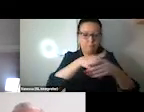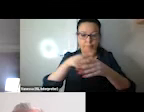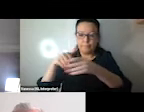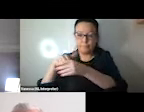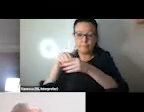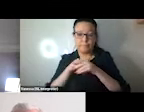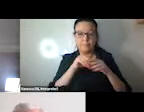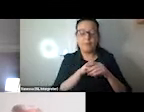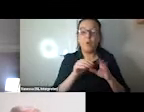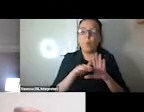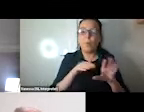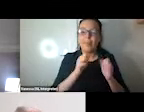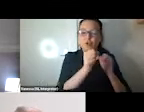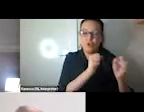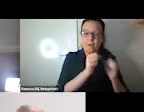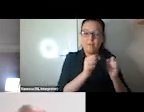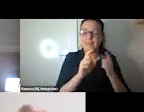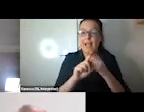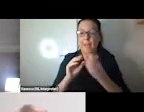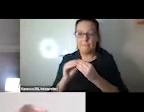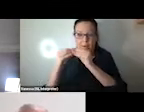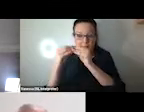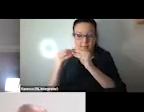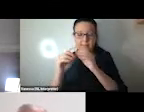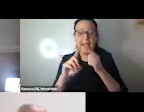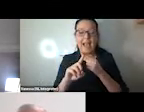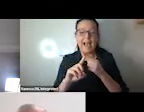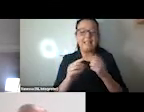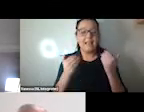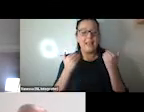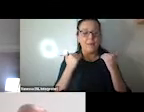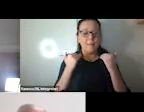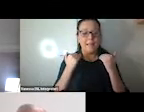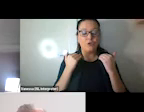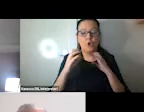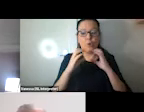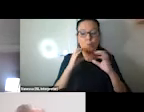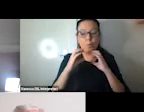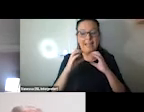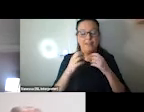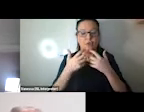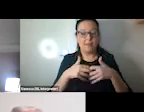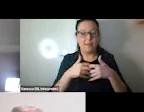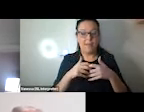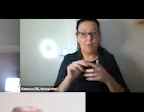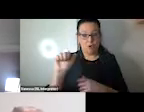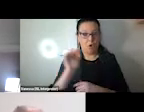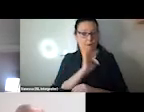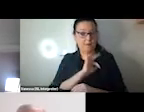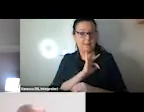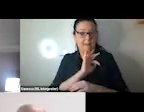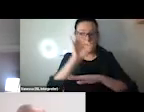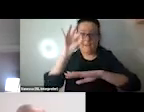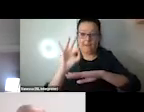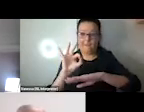and also information communication technologies. Ruth is an architect with a keen interest